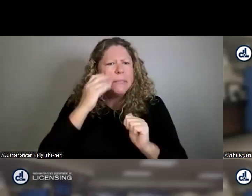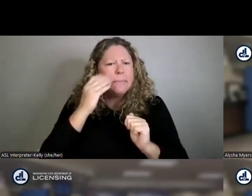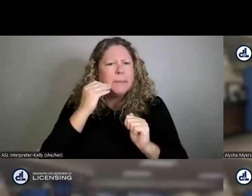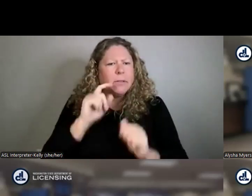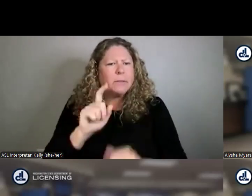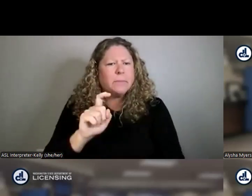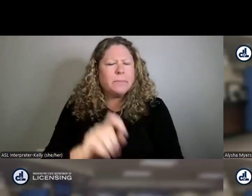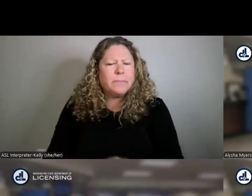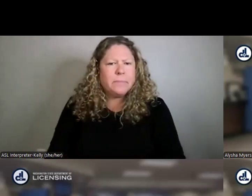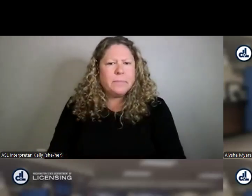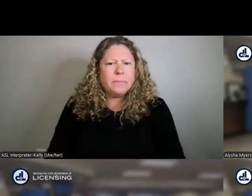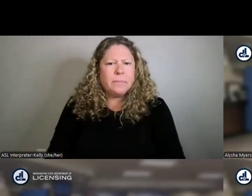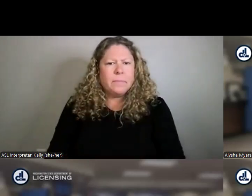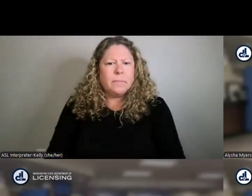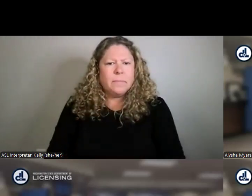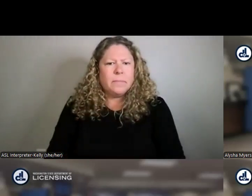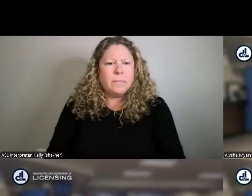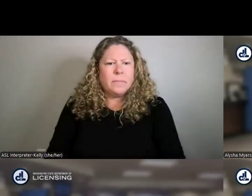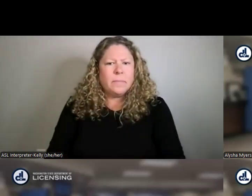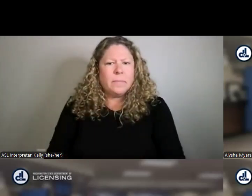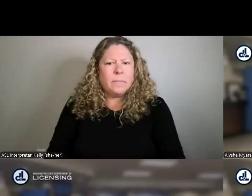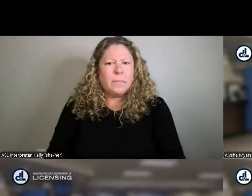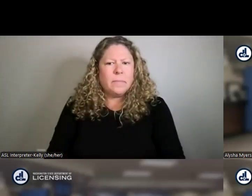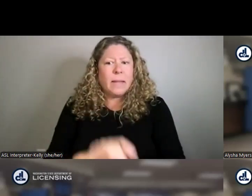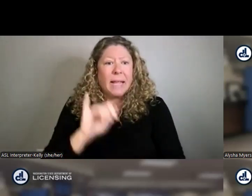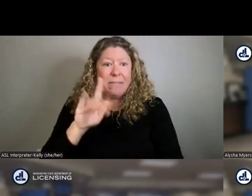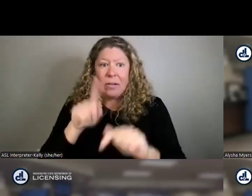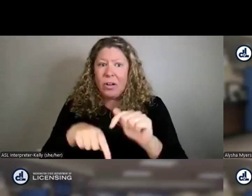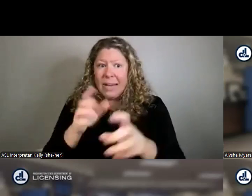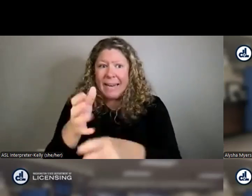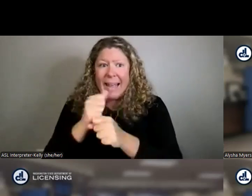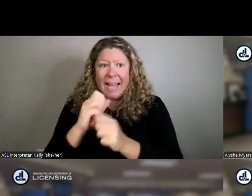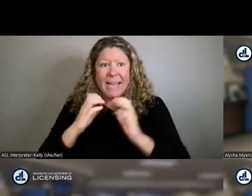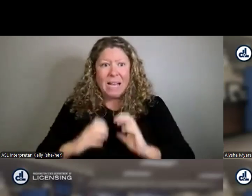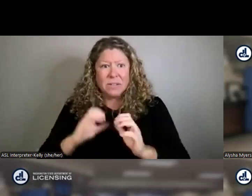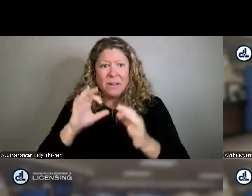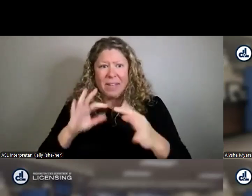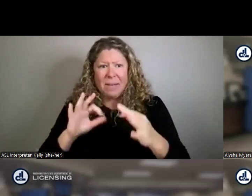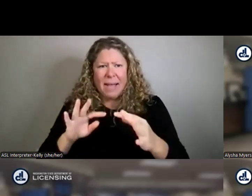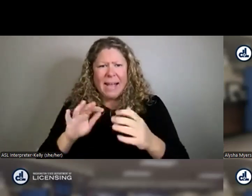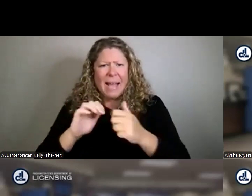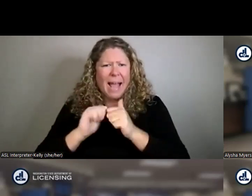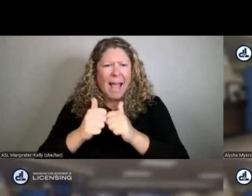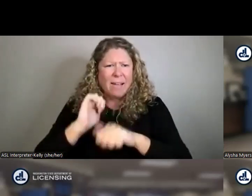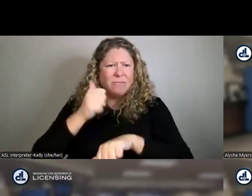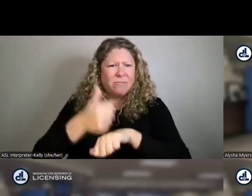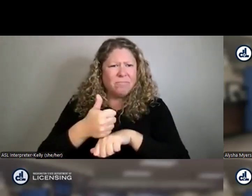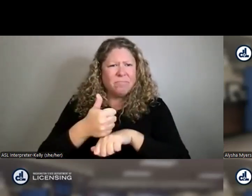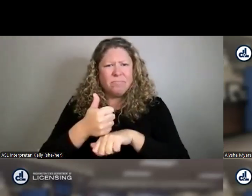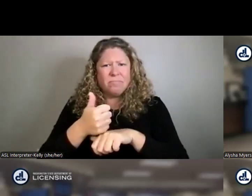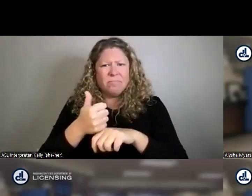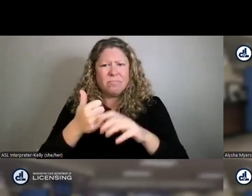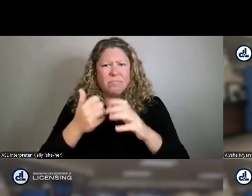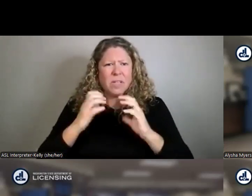journey map? And if you're not able to obtain customer feedback, do you have any tips for how to create a well-rounded customer journey